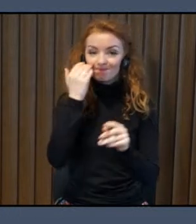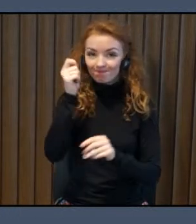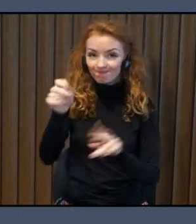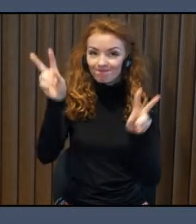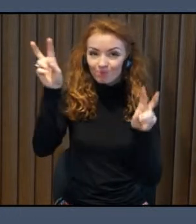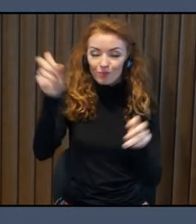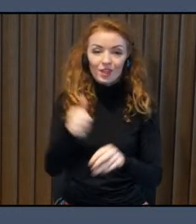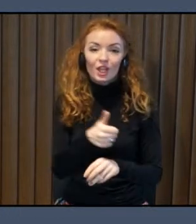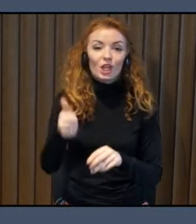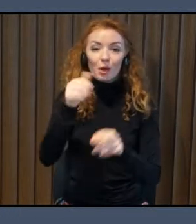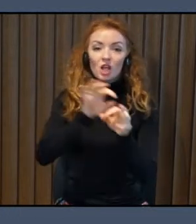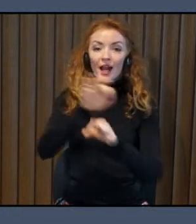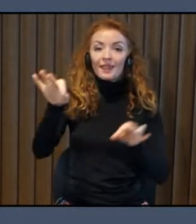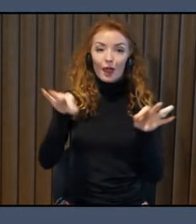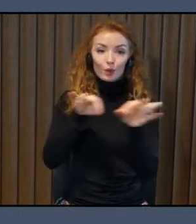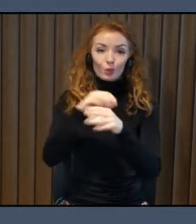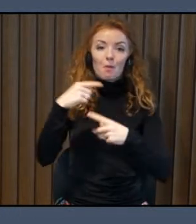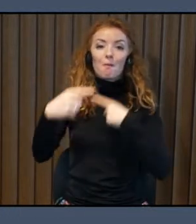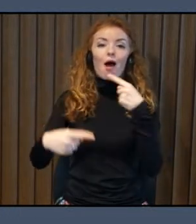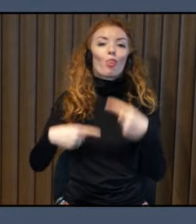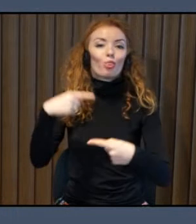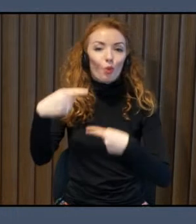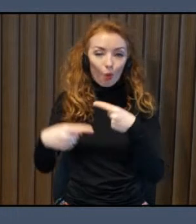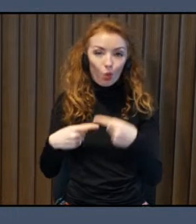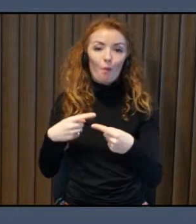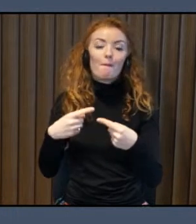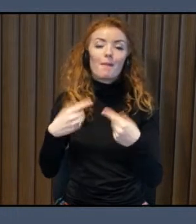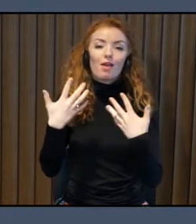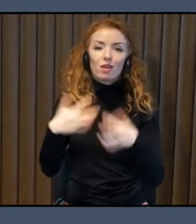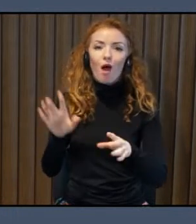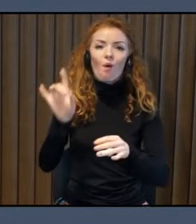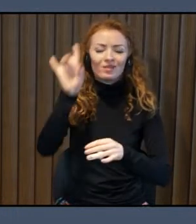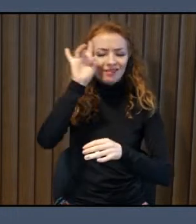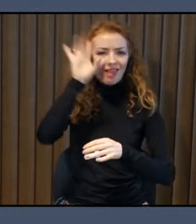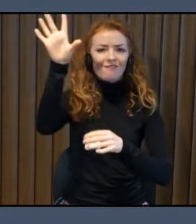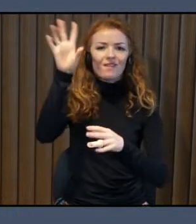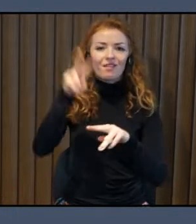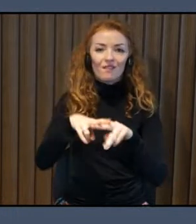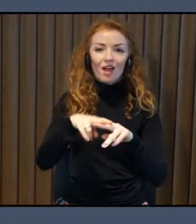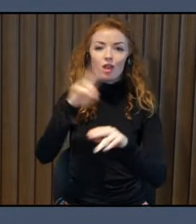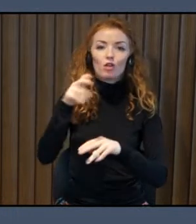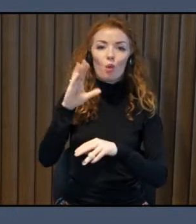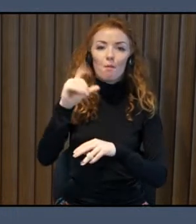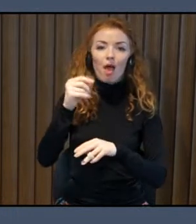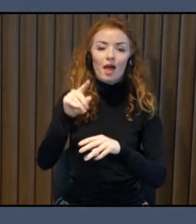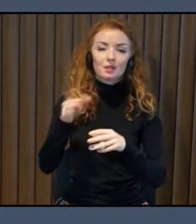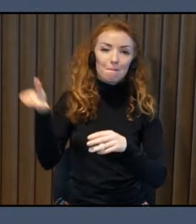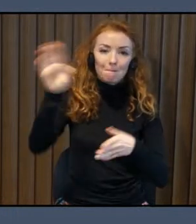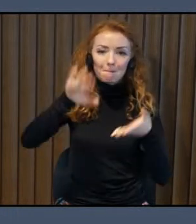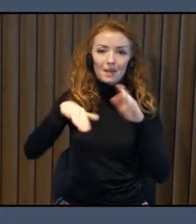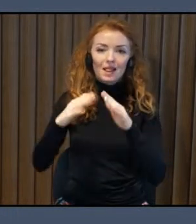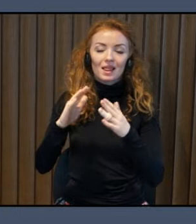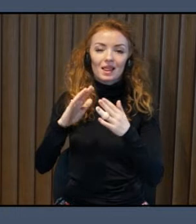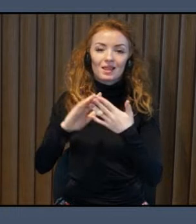all this can be called a special pearl of the